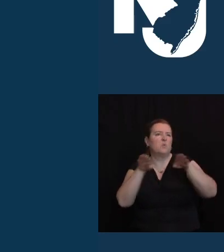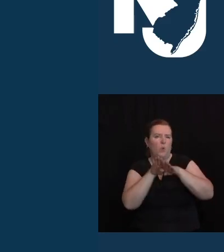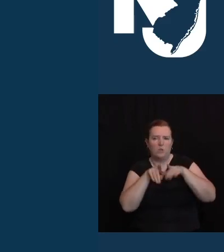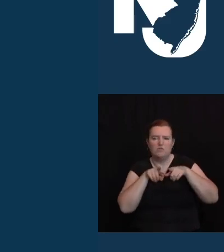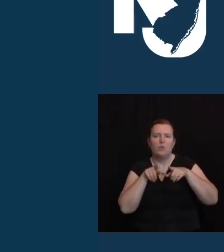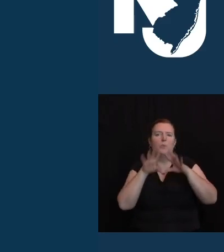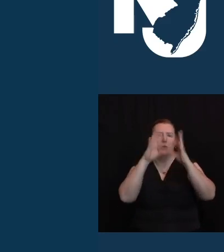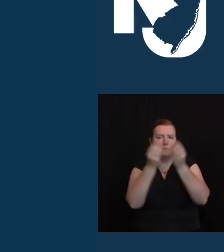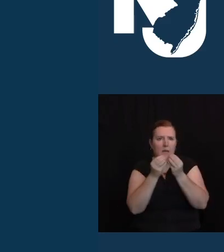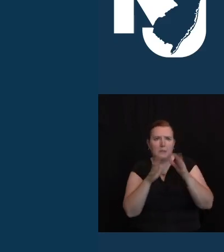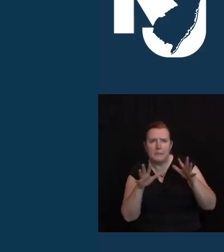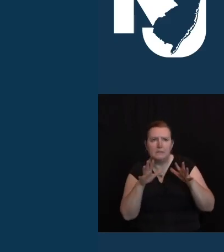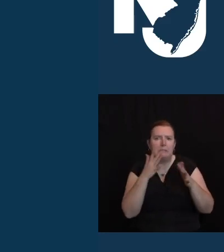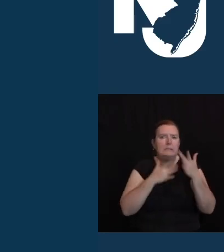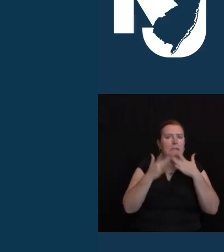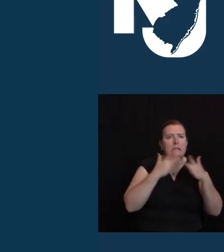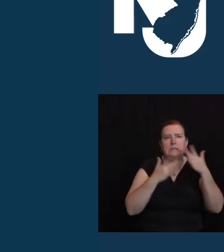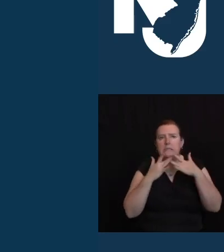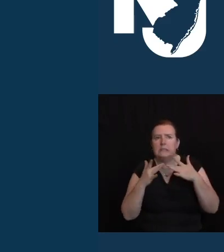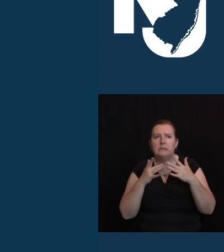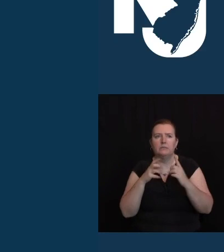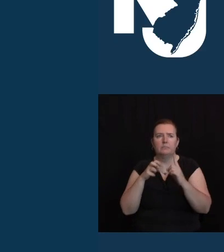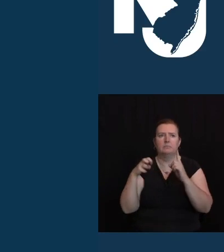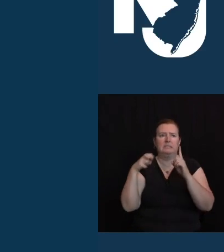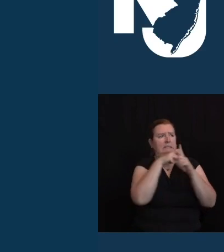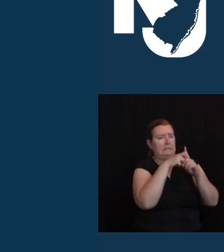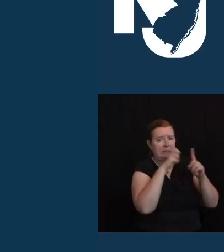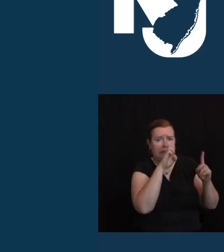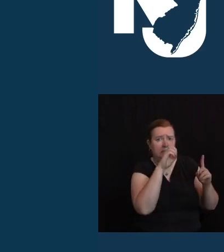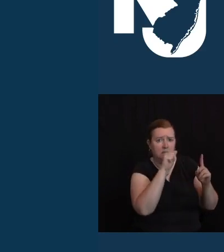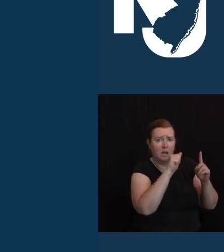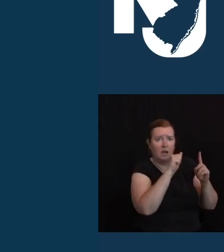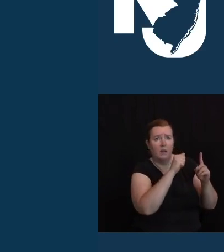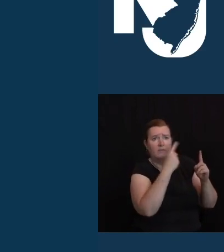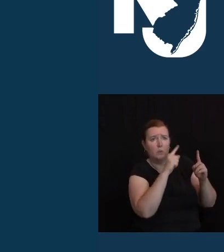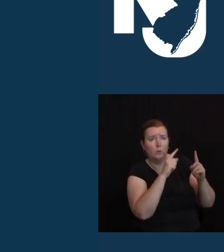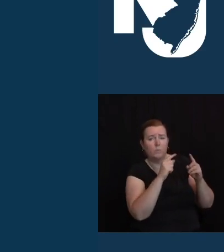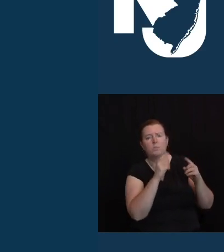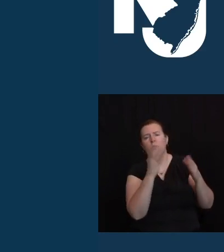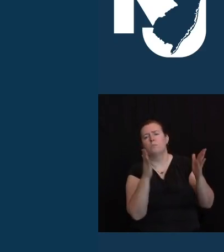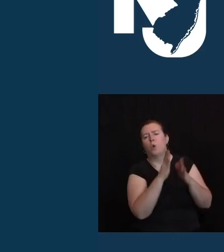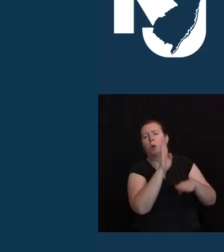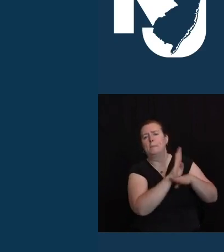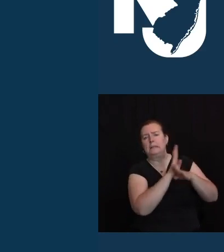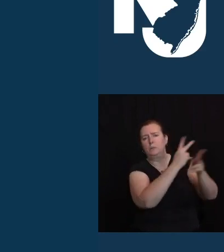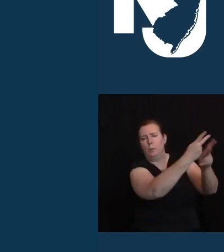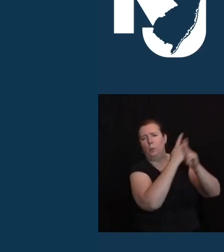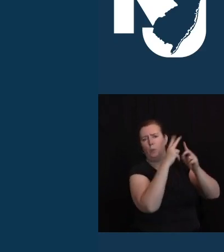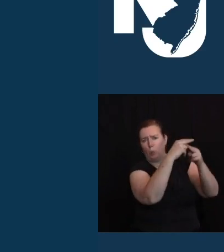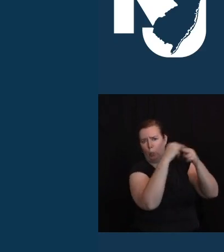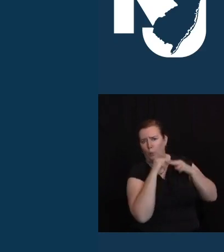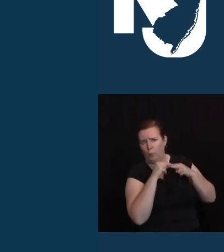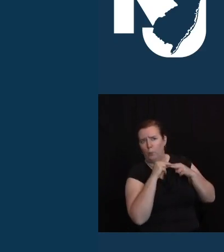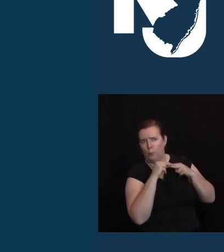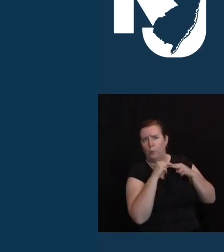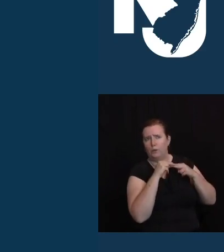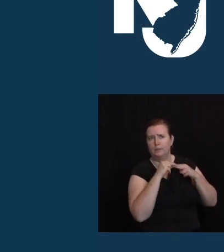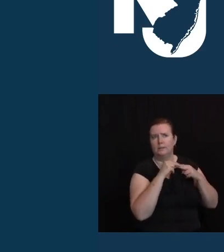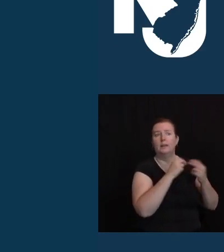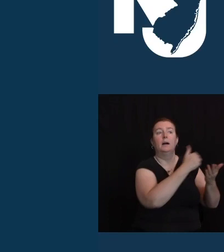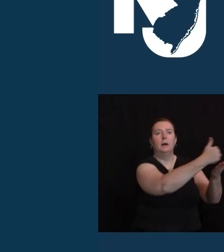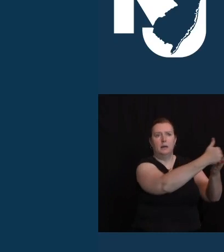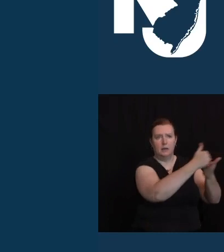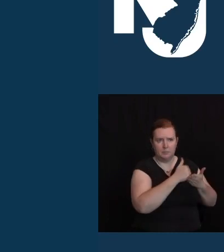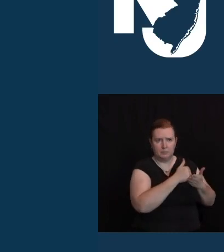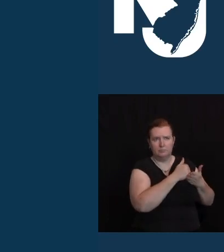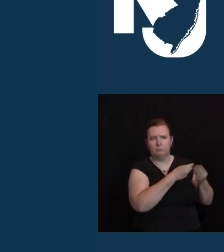to the EDA for assistance and received a small business loan and a grant that has helped cover the rent, to purchase PPE and